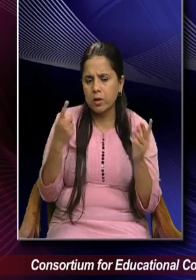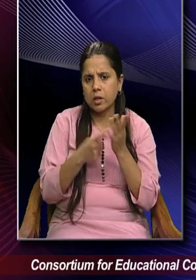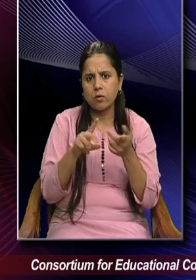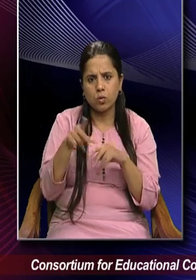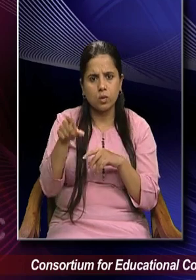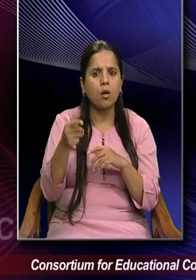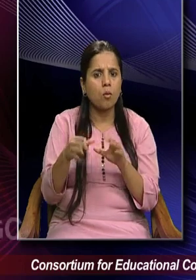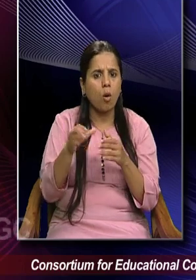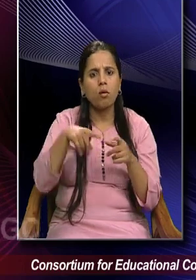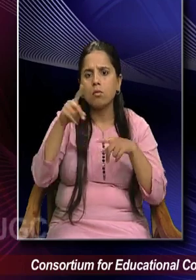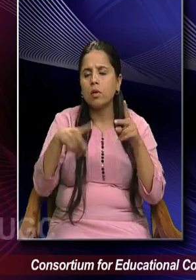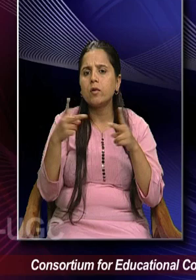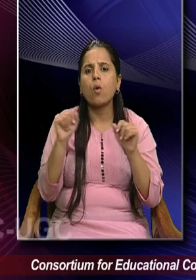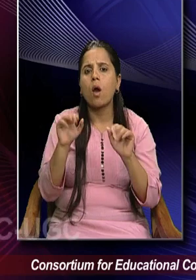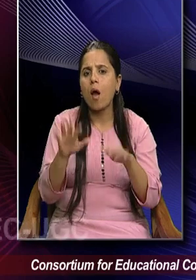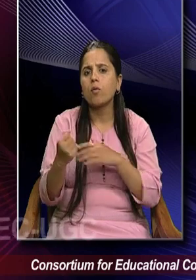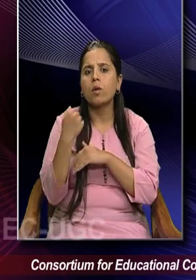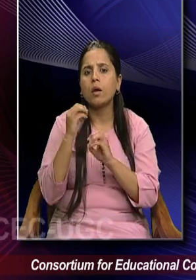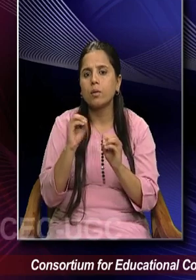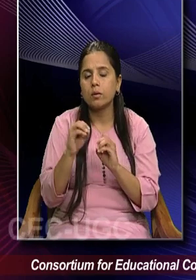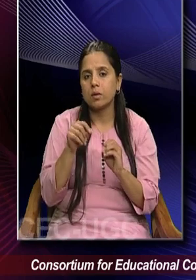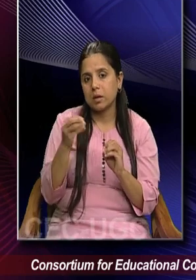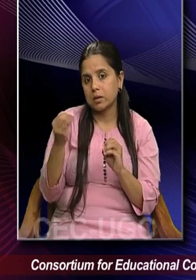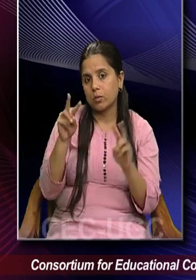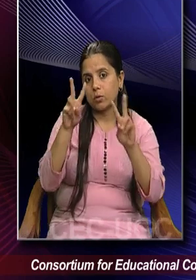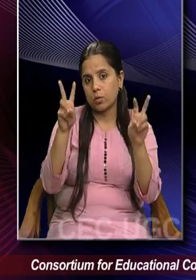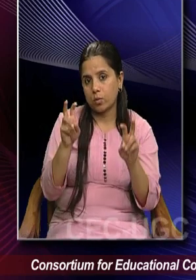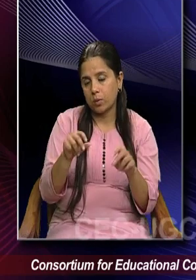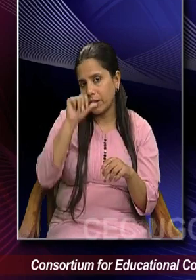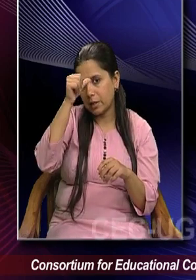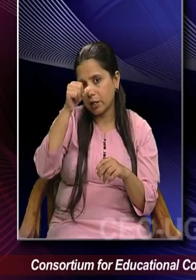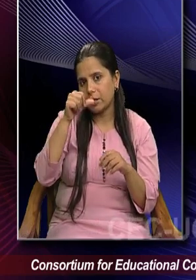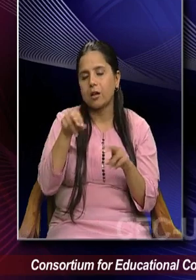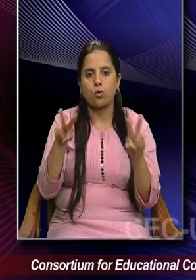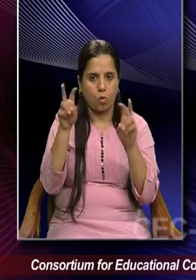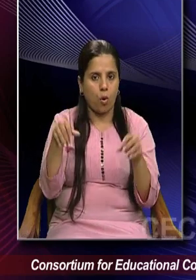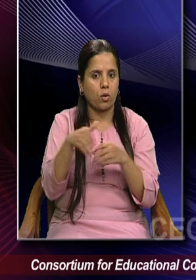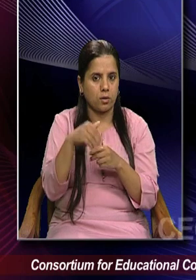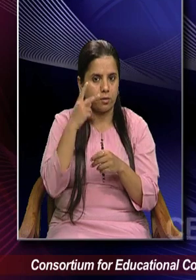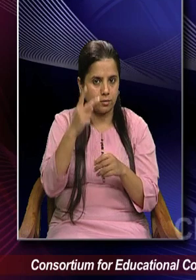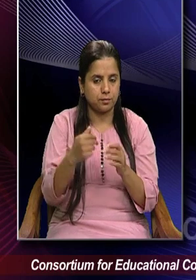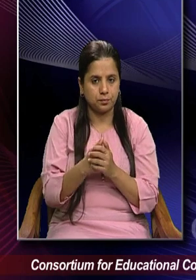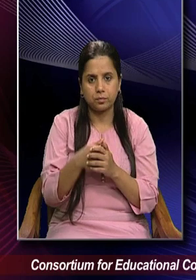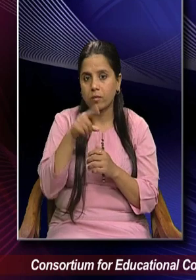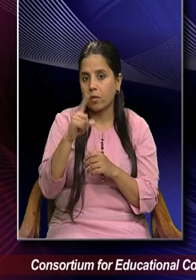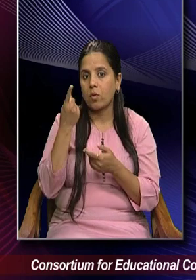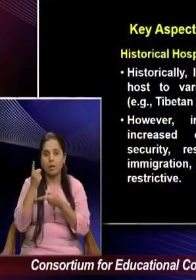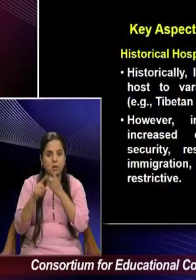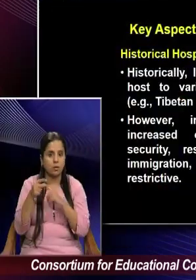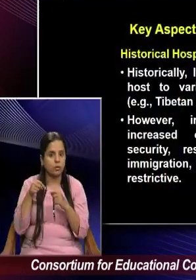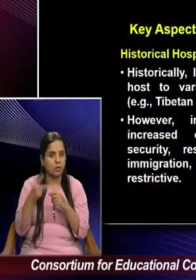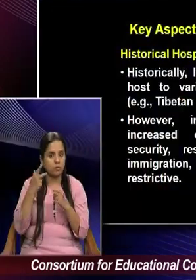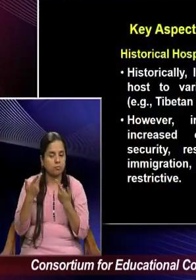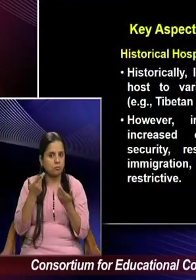can vary significantly. Key aspect of the Indian context. First of all, historical